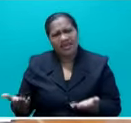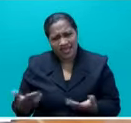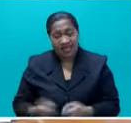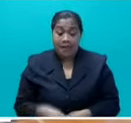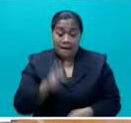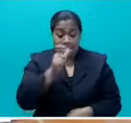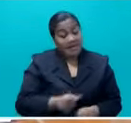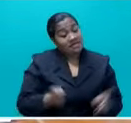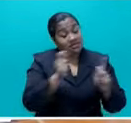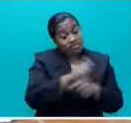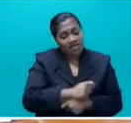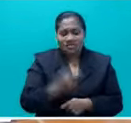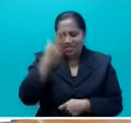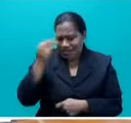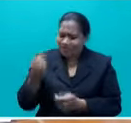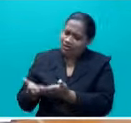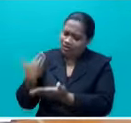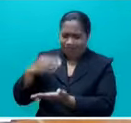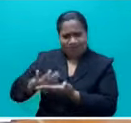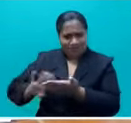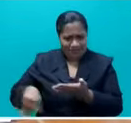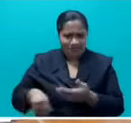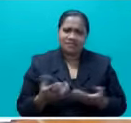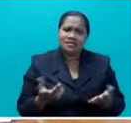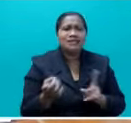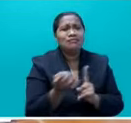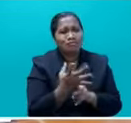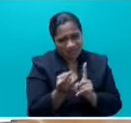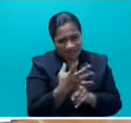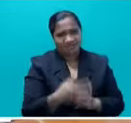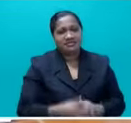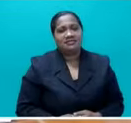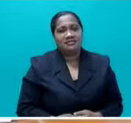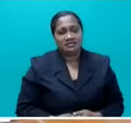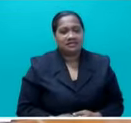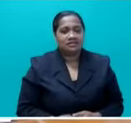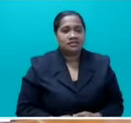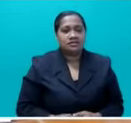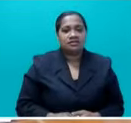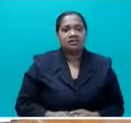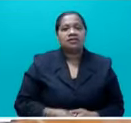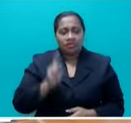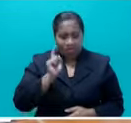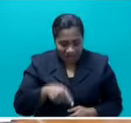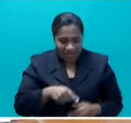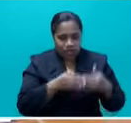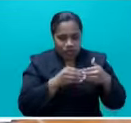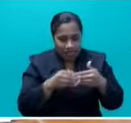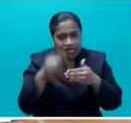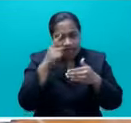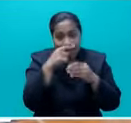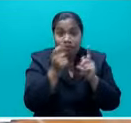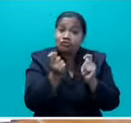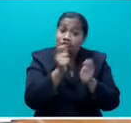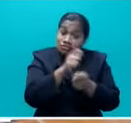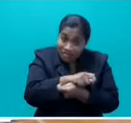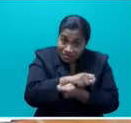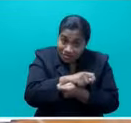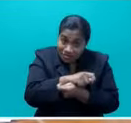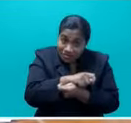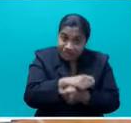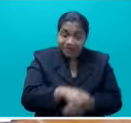It is important because that we teach, we lead people to change. If people change,